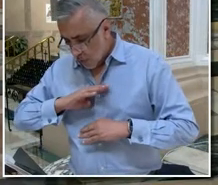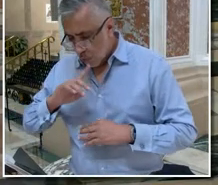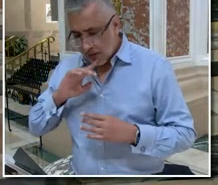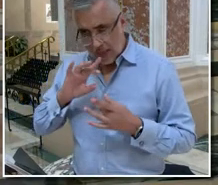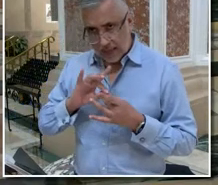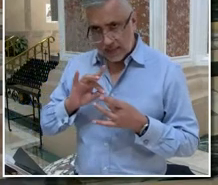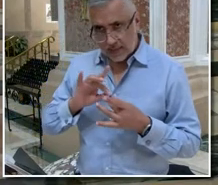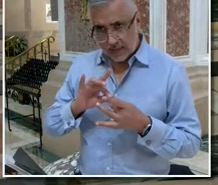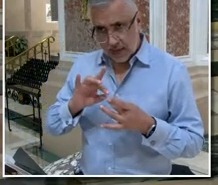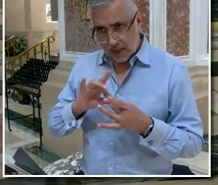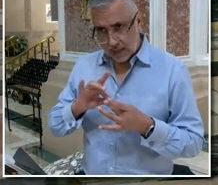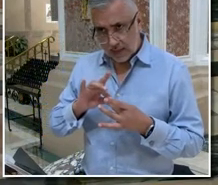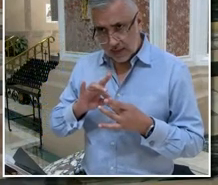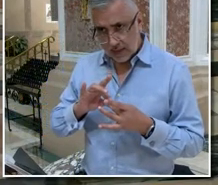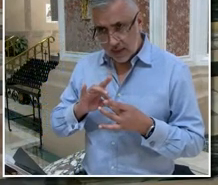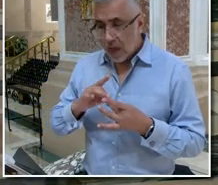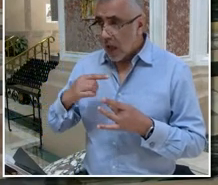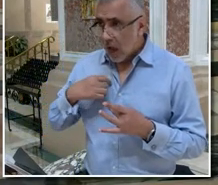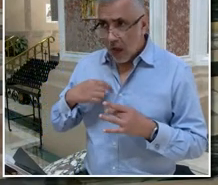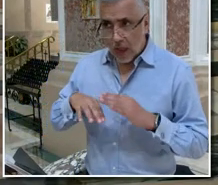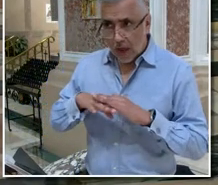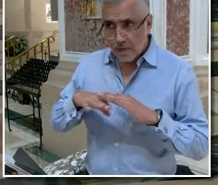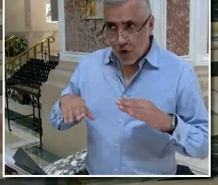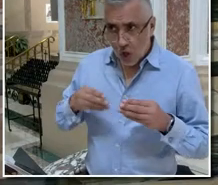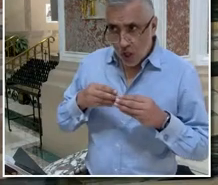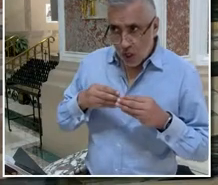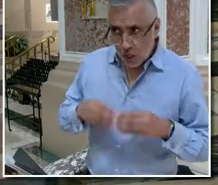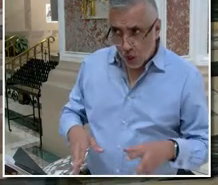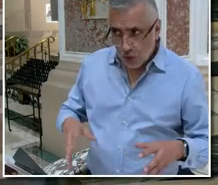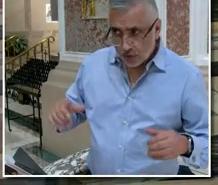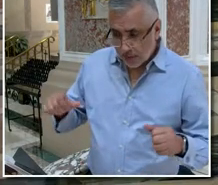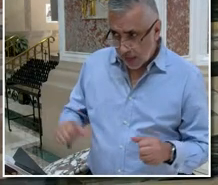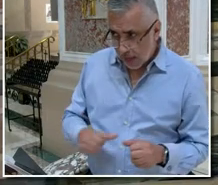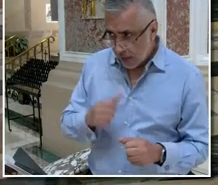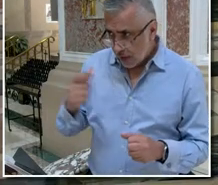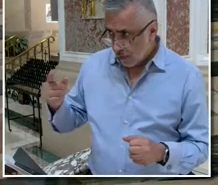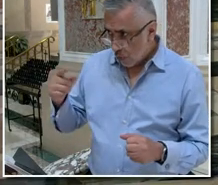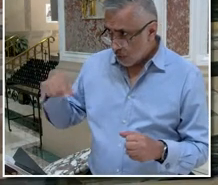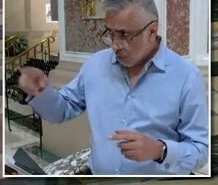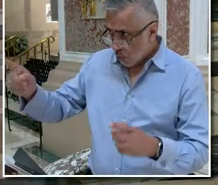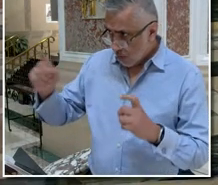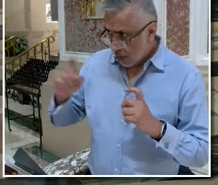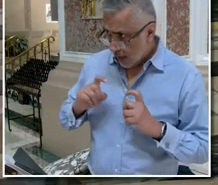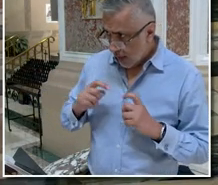said, "I have not lost any of those you gave me."